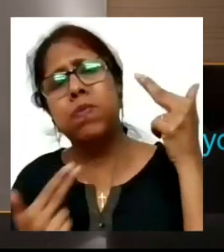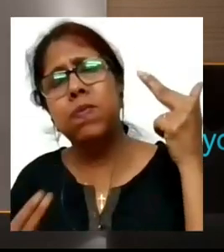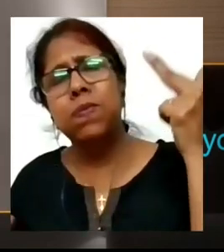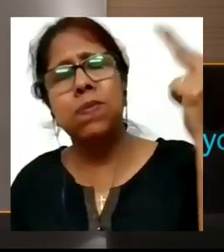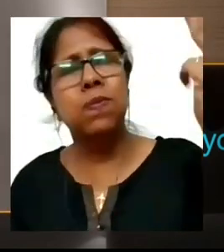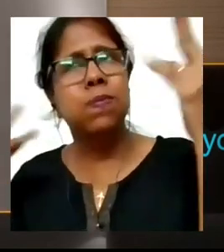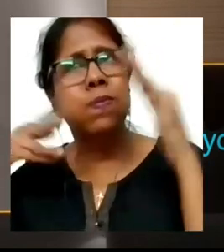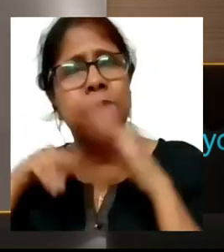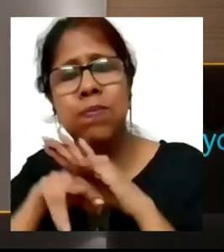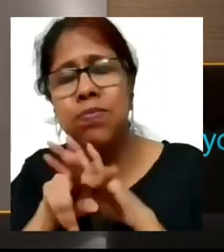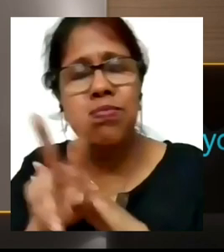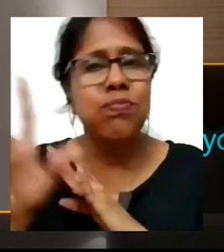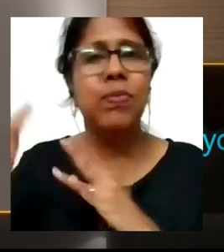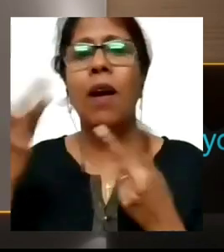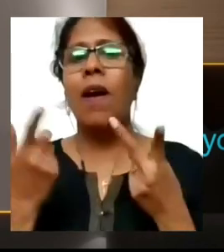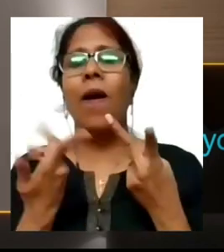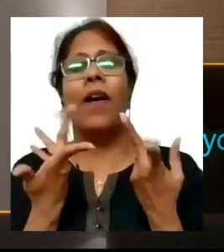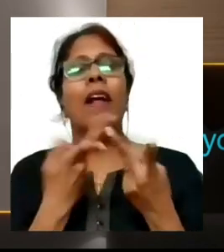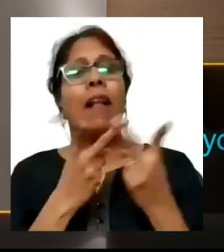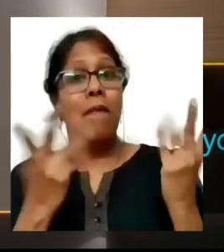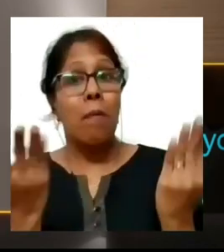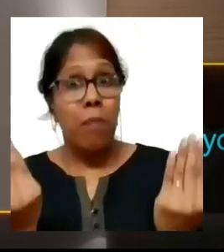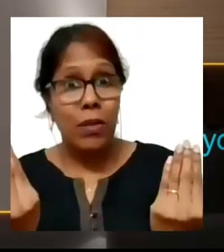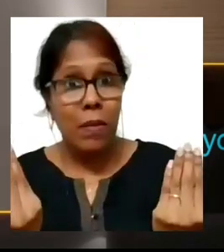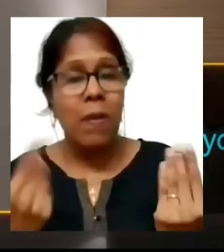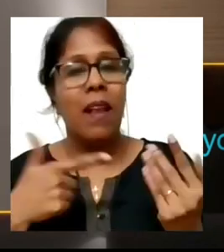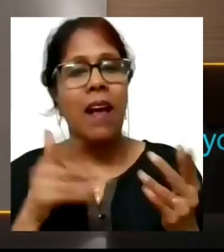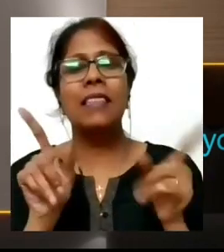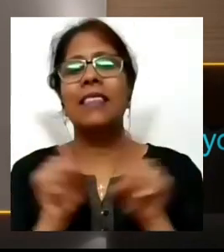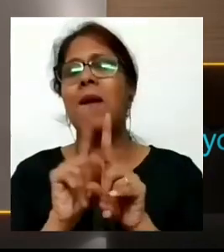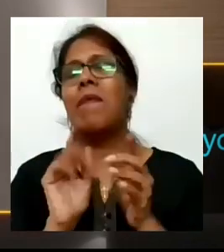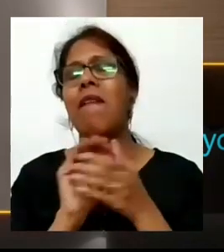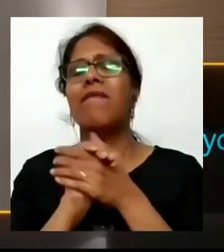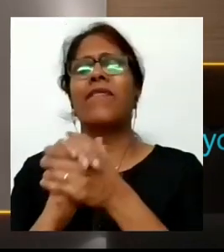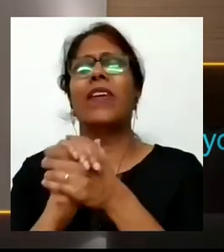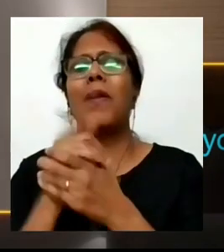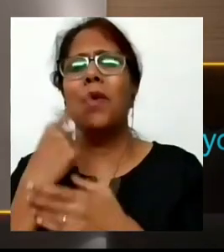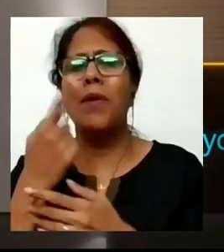ourselves back to befriend that friend within each one